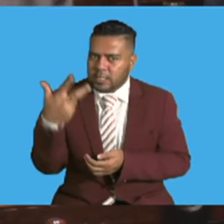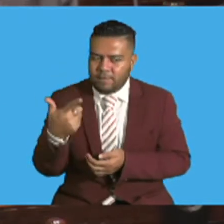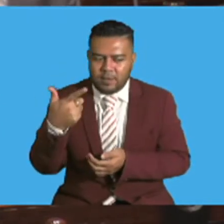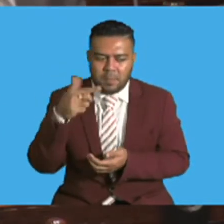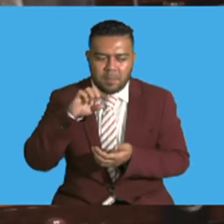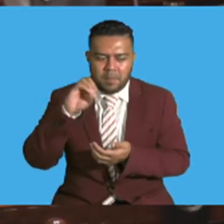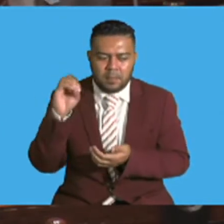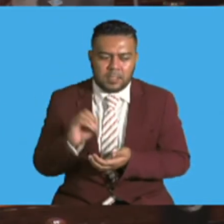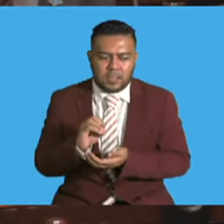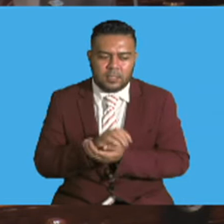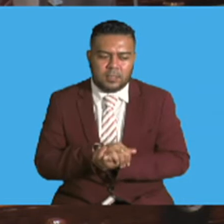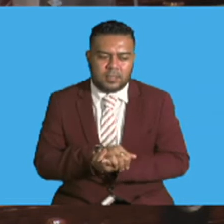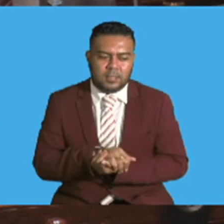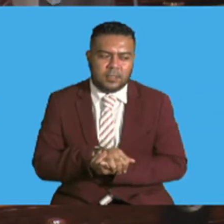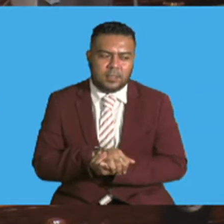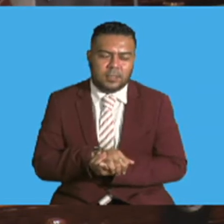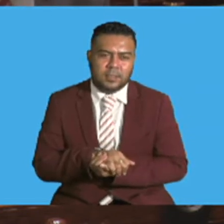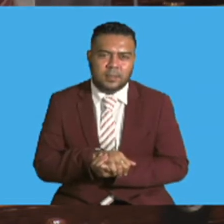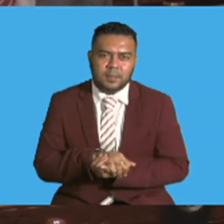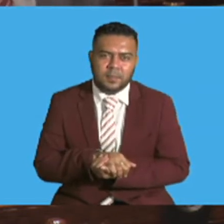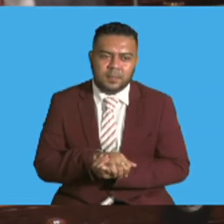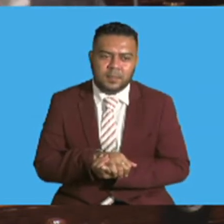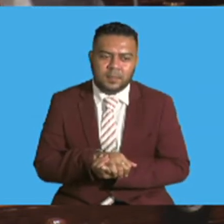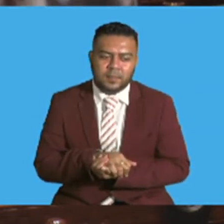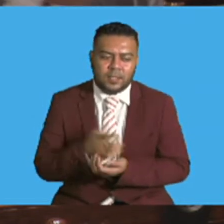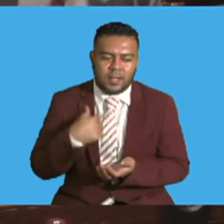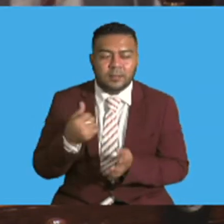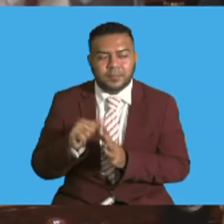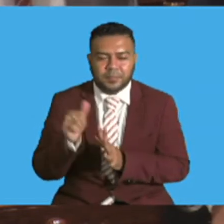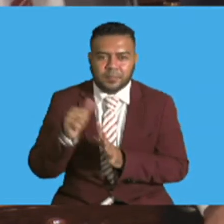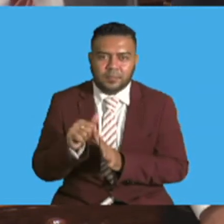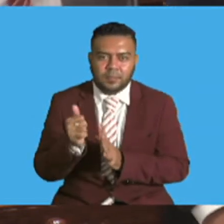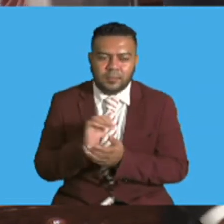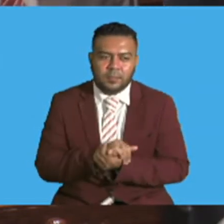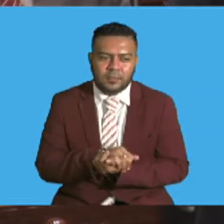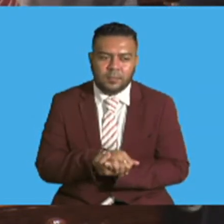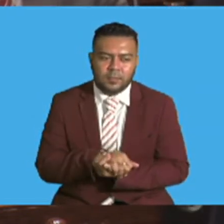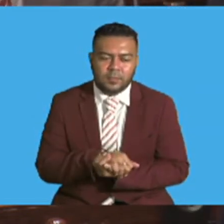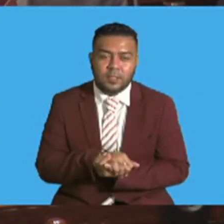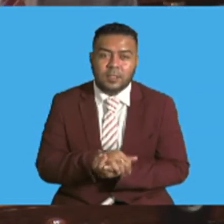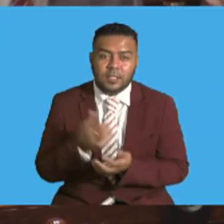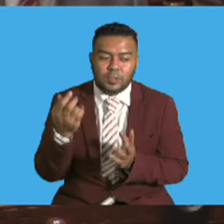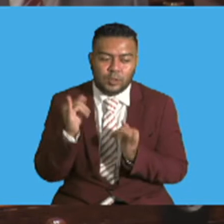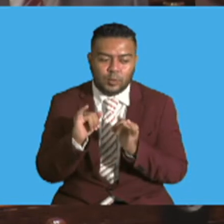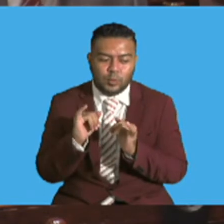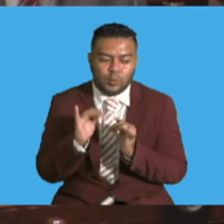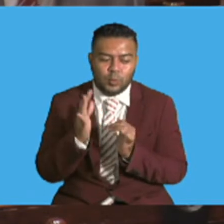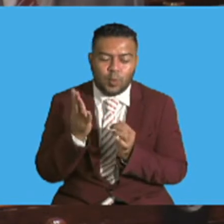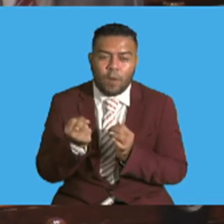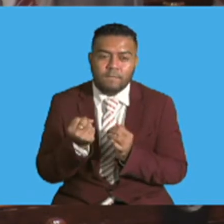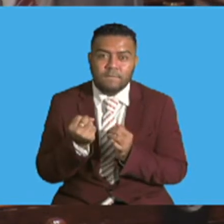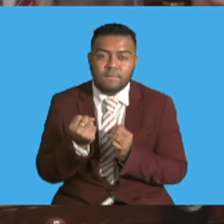Speaker, sir. Mr. Speaker, sir, I also wanted to go back to the issue of